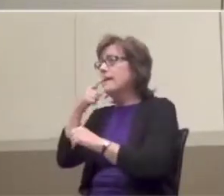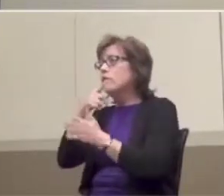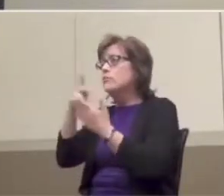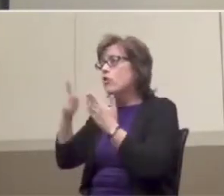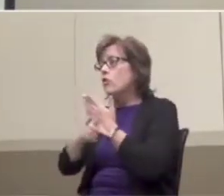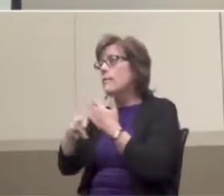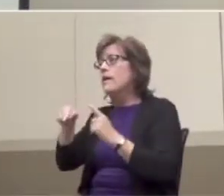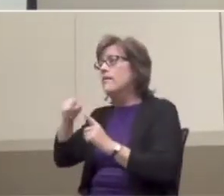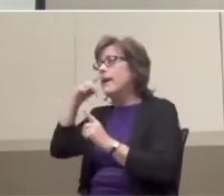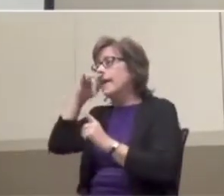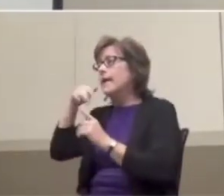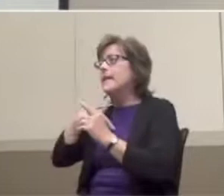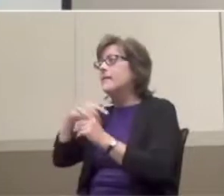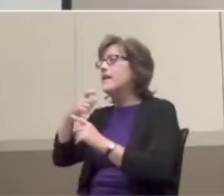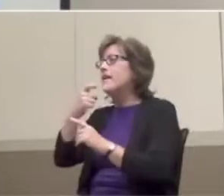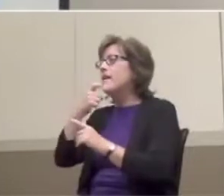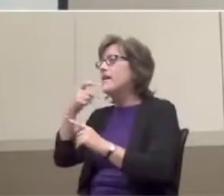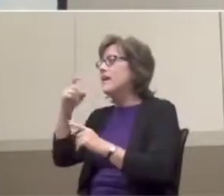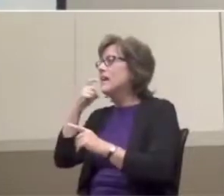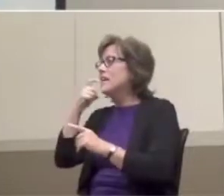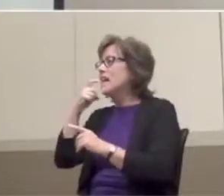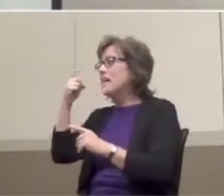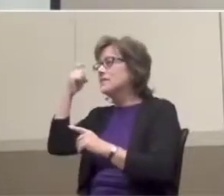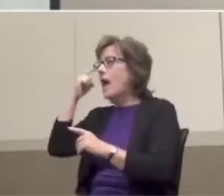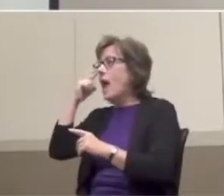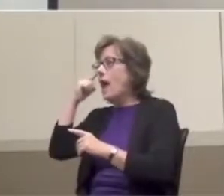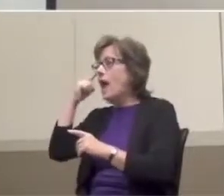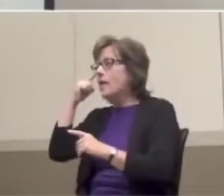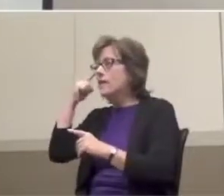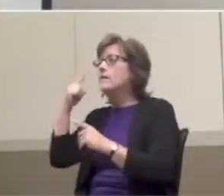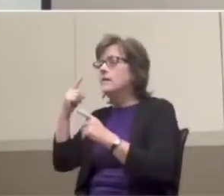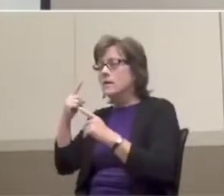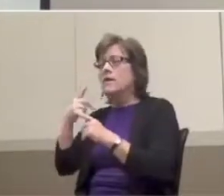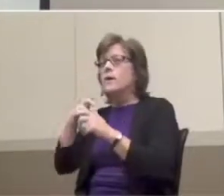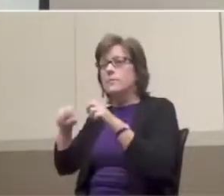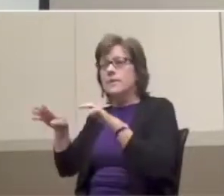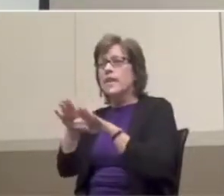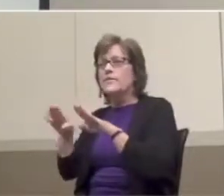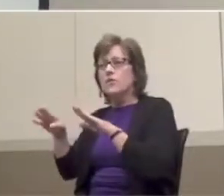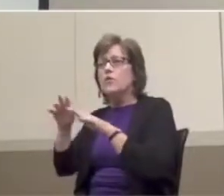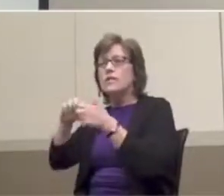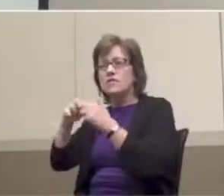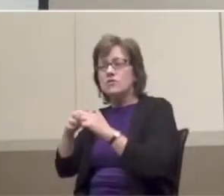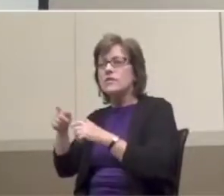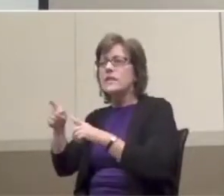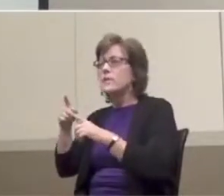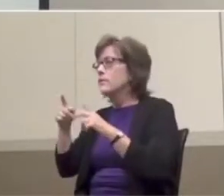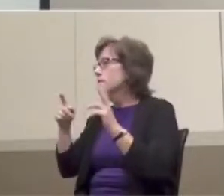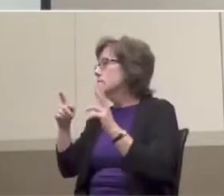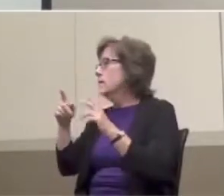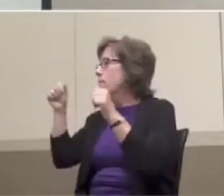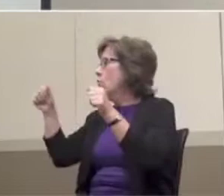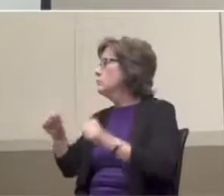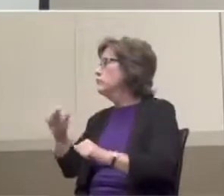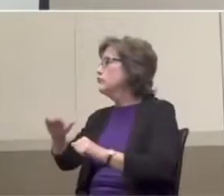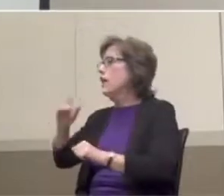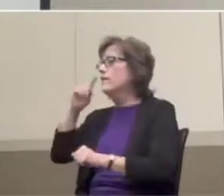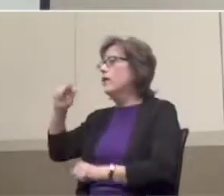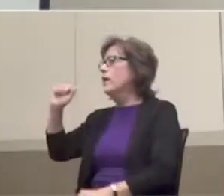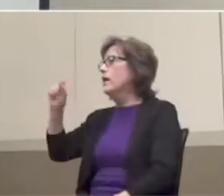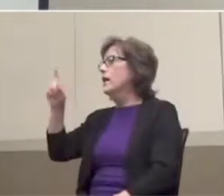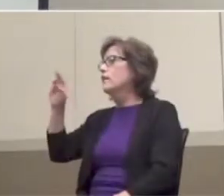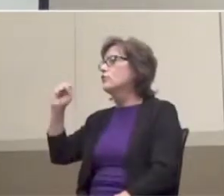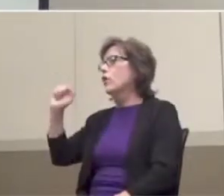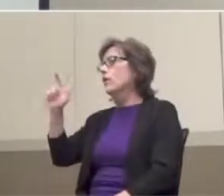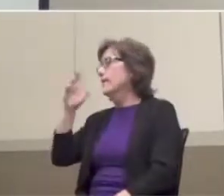eye, and he had a lot of behavioral issues, and he was a poster child for Adderall, I guess. He would literally